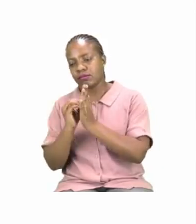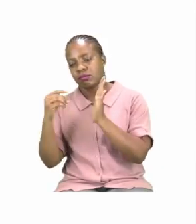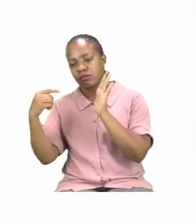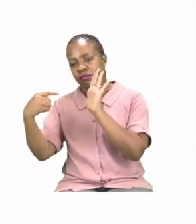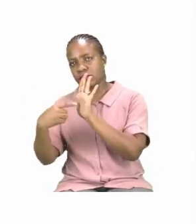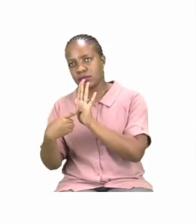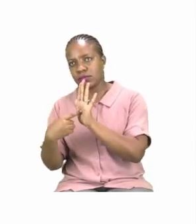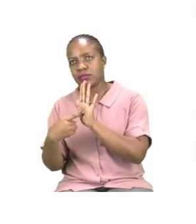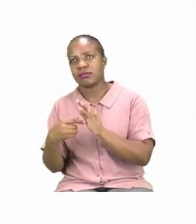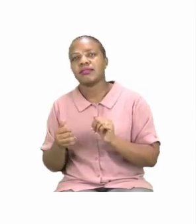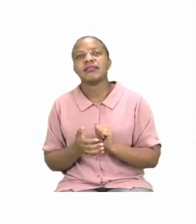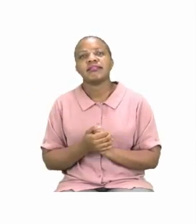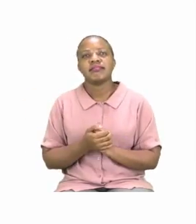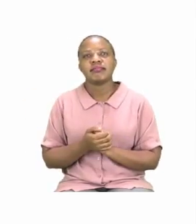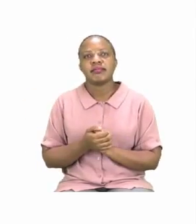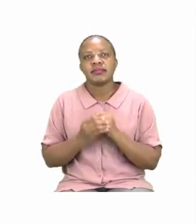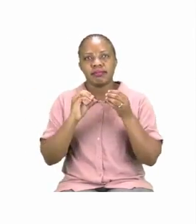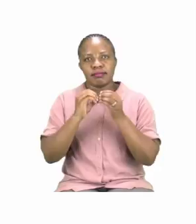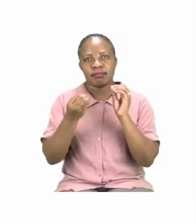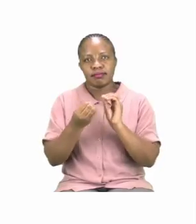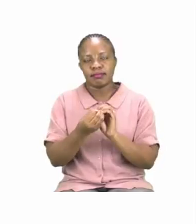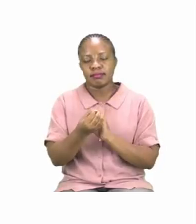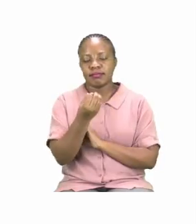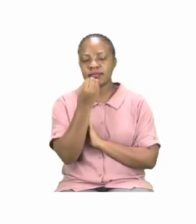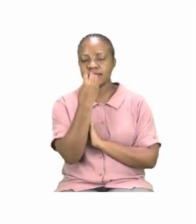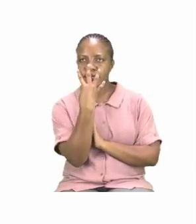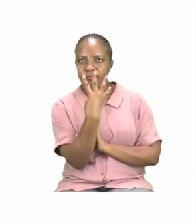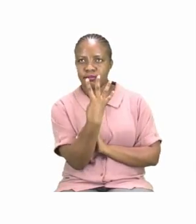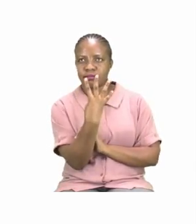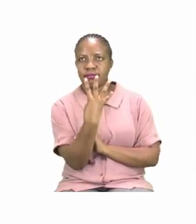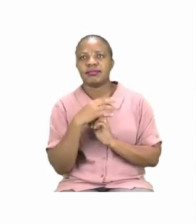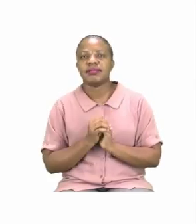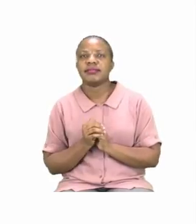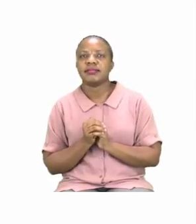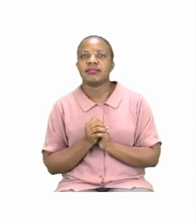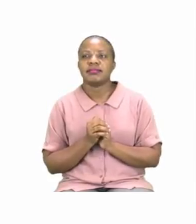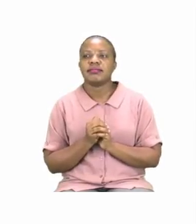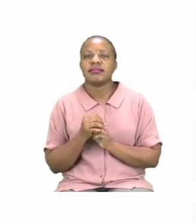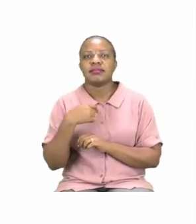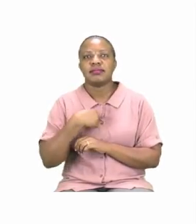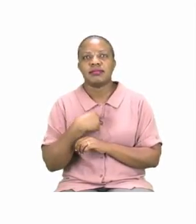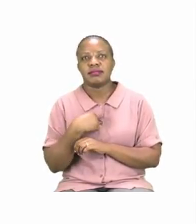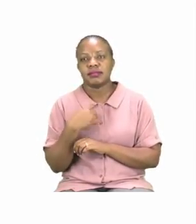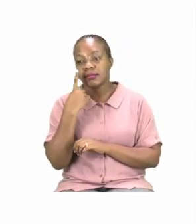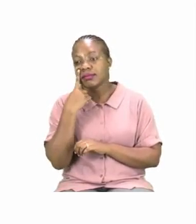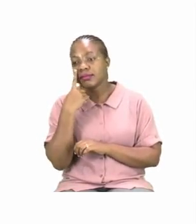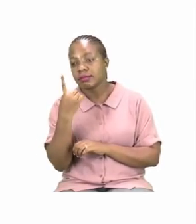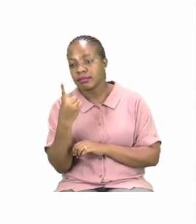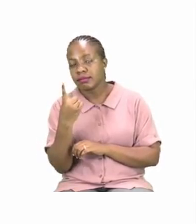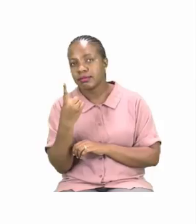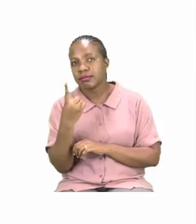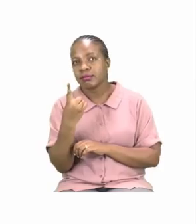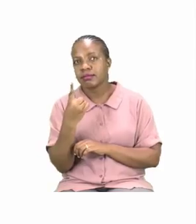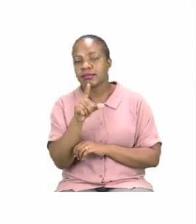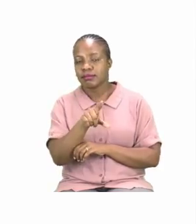Let us do number 4 together. Number 4 says, I saw the